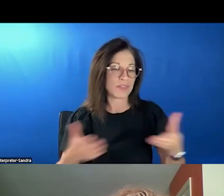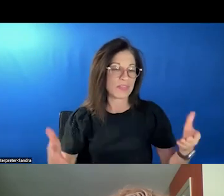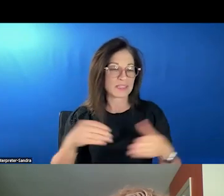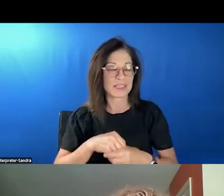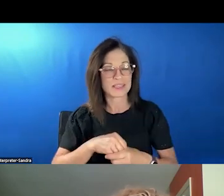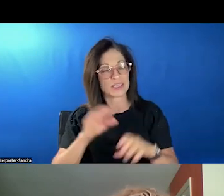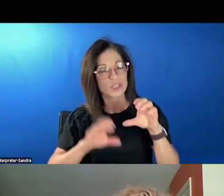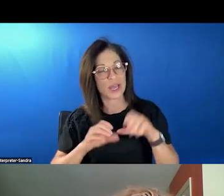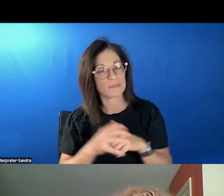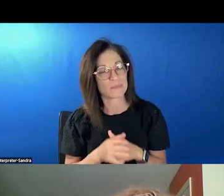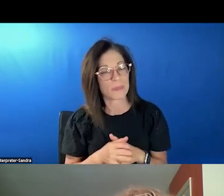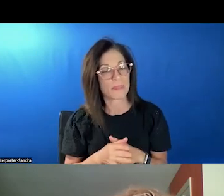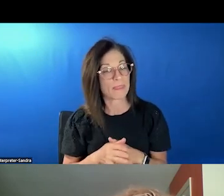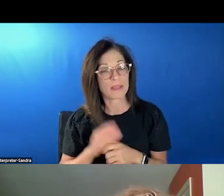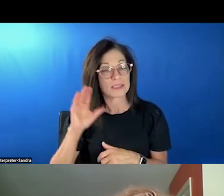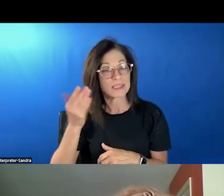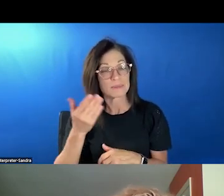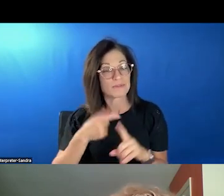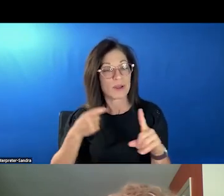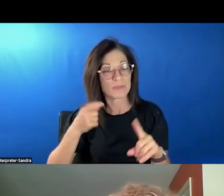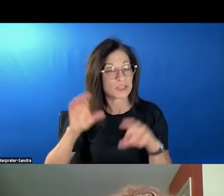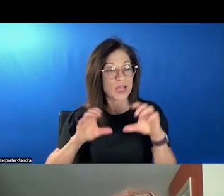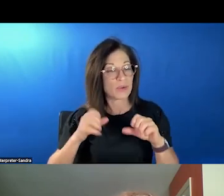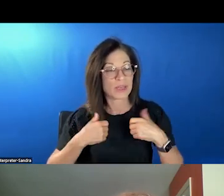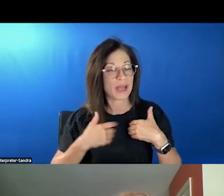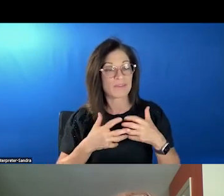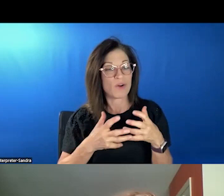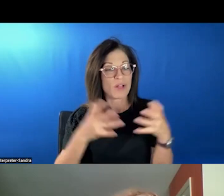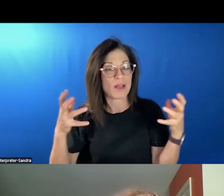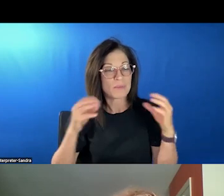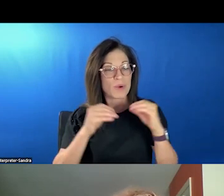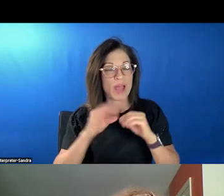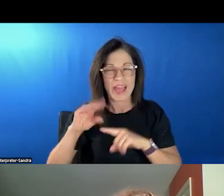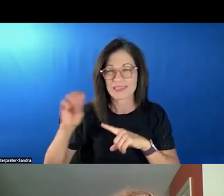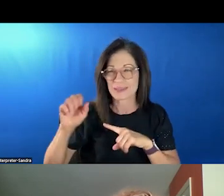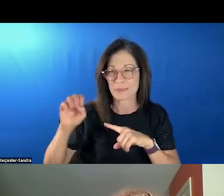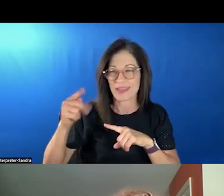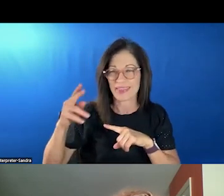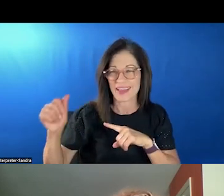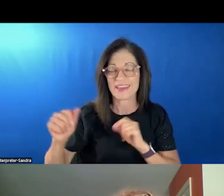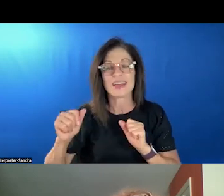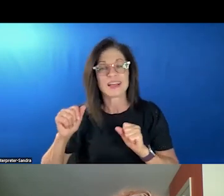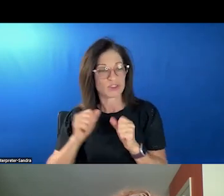It seems like just from the chat, we could have a whole other crisis jam to talk about some of